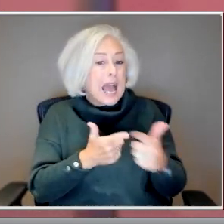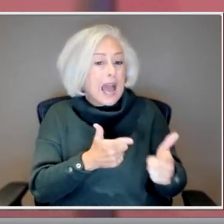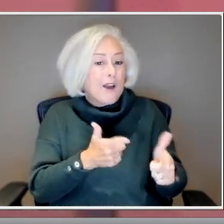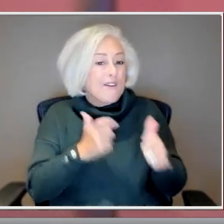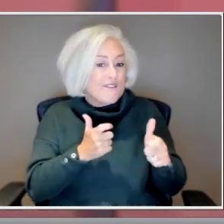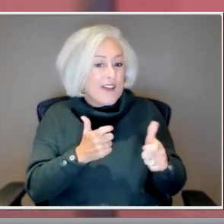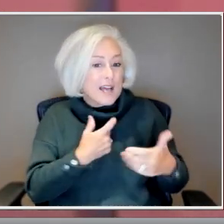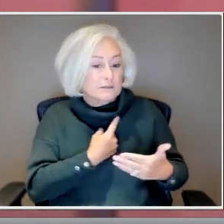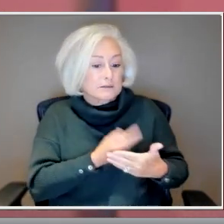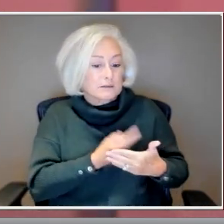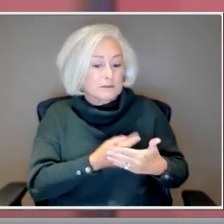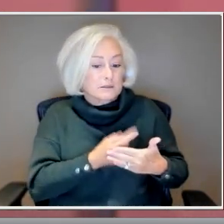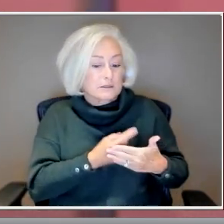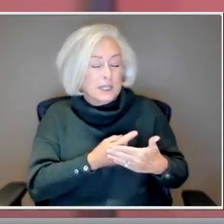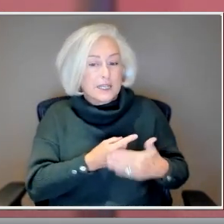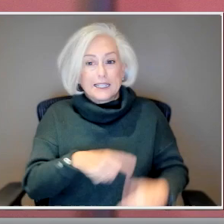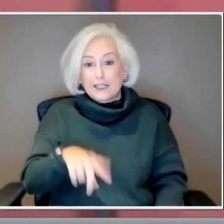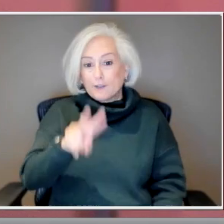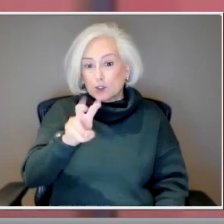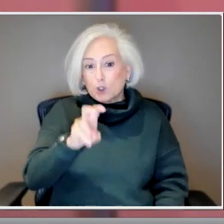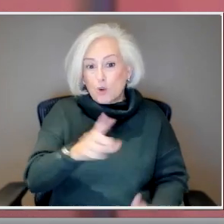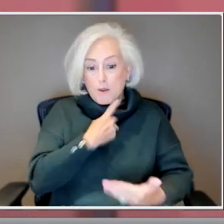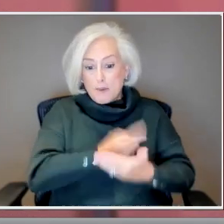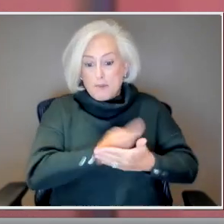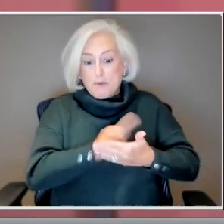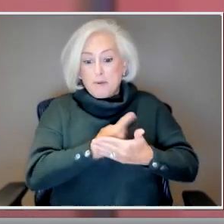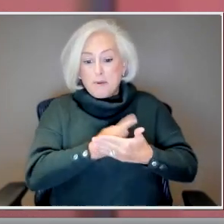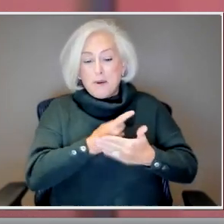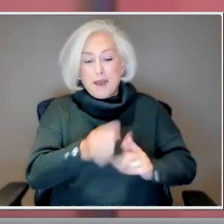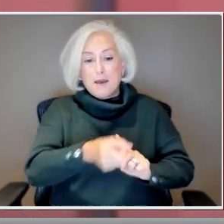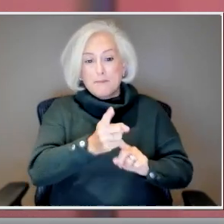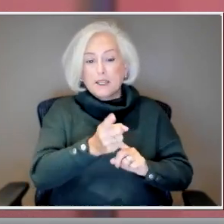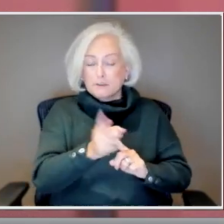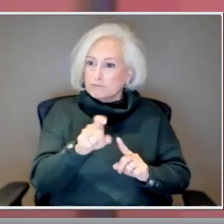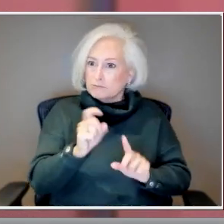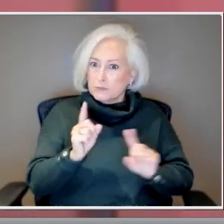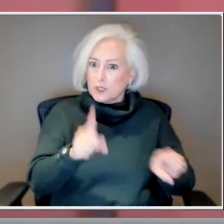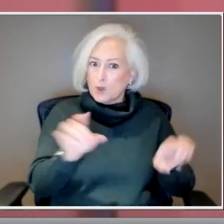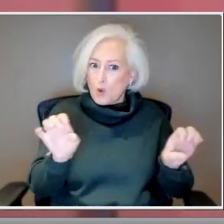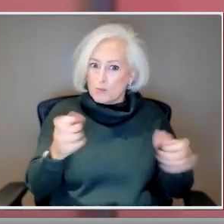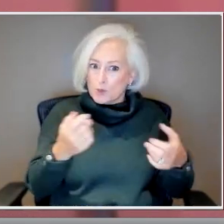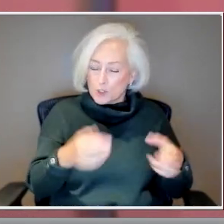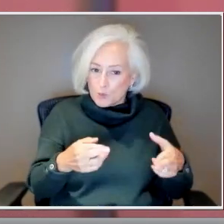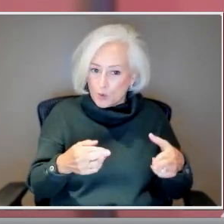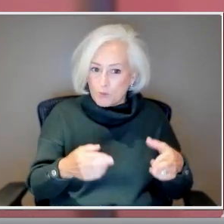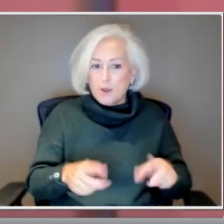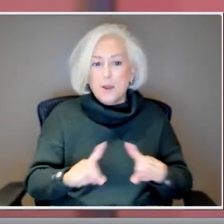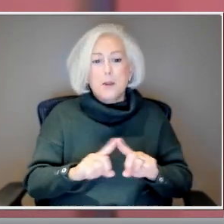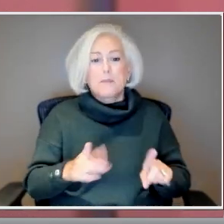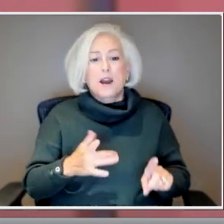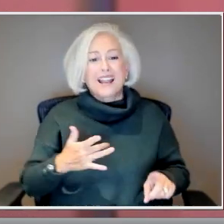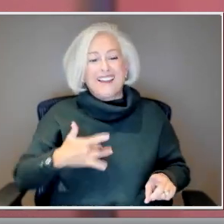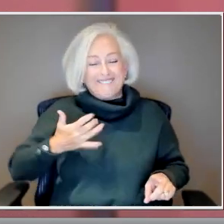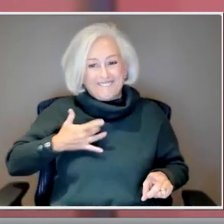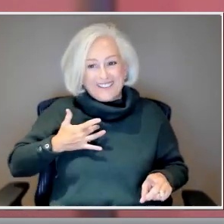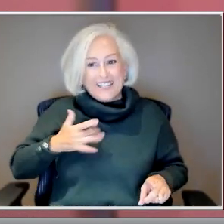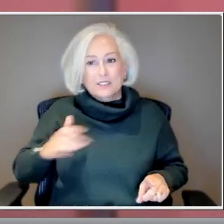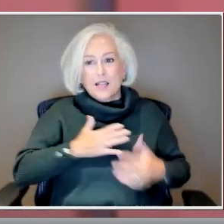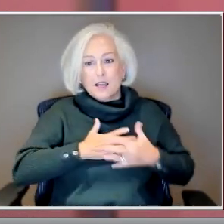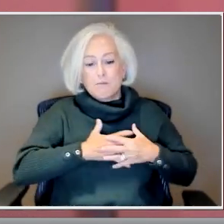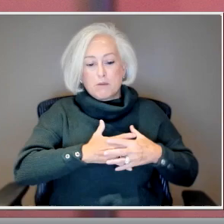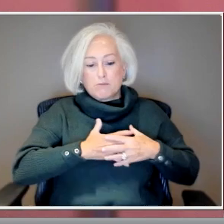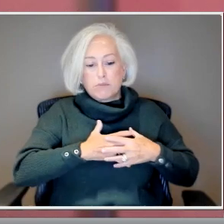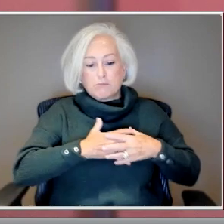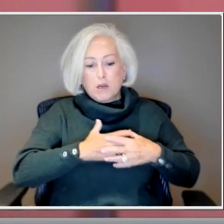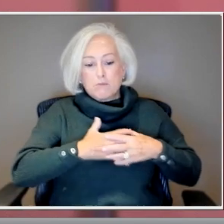it's going 200 beats a minute, then definitely you need to go to the emergency room. But if it just feels like it's going fast, then I think that's